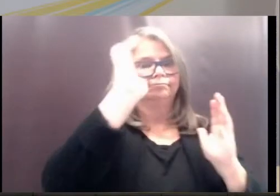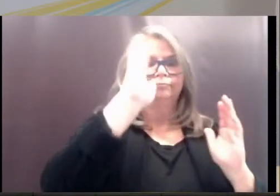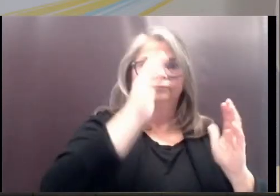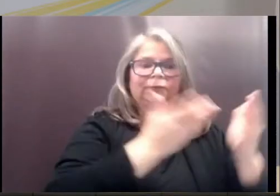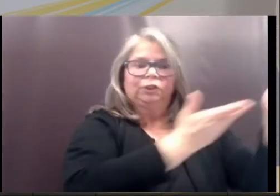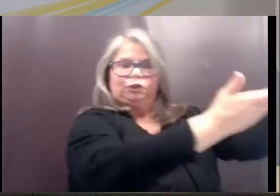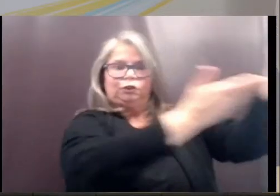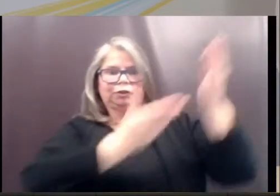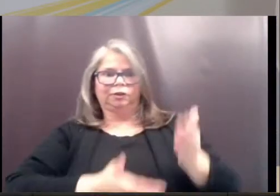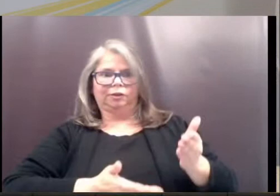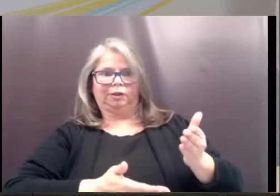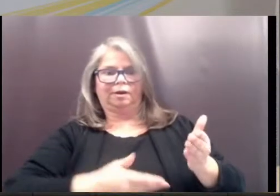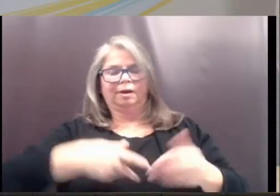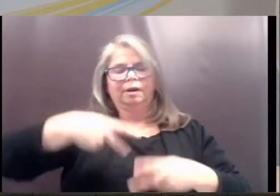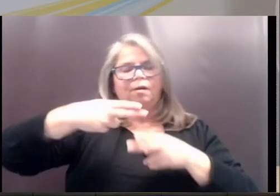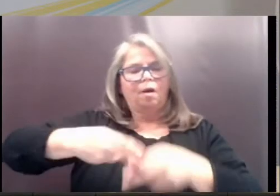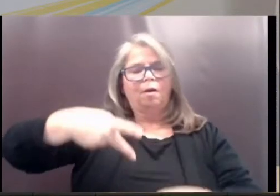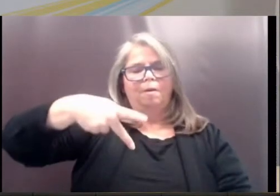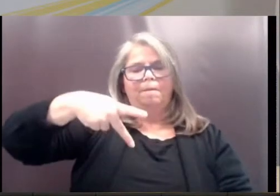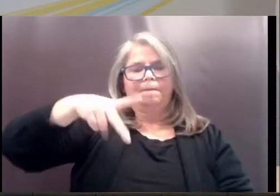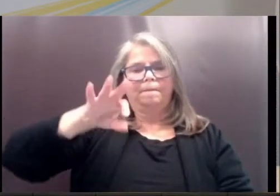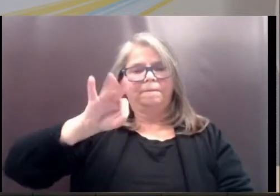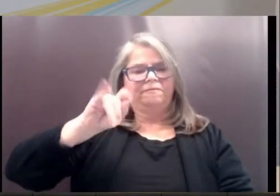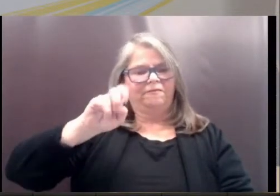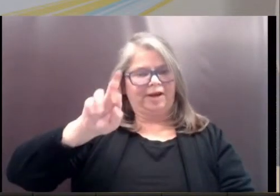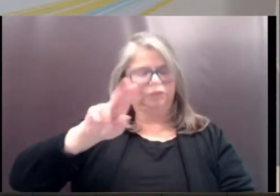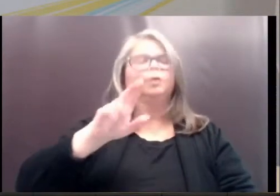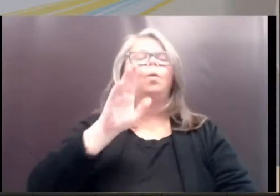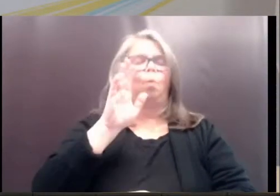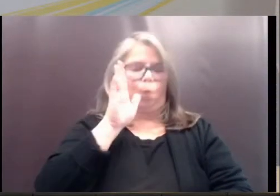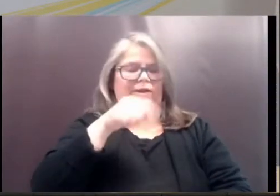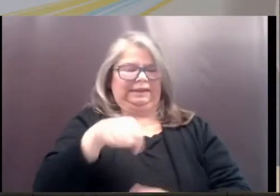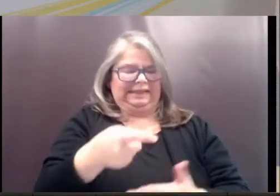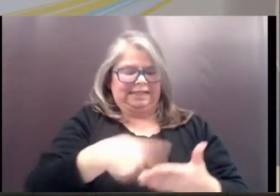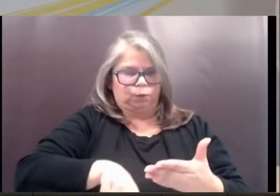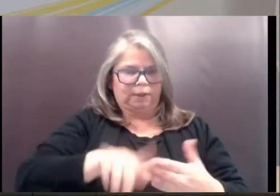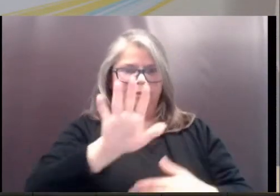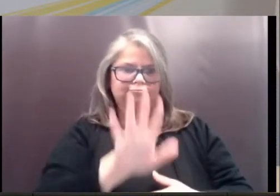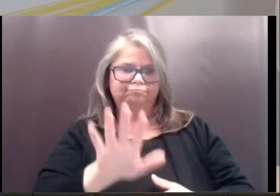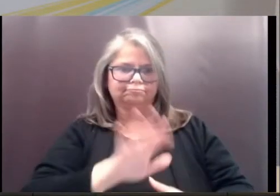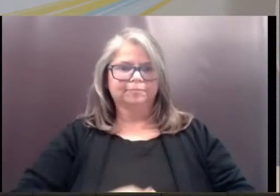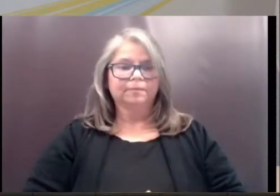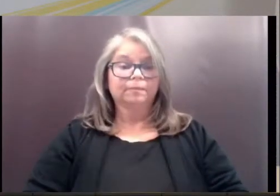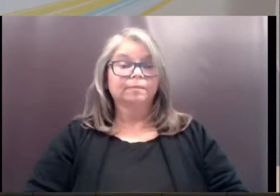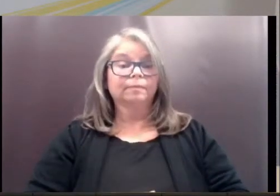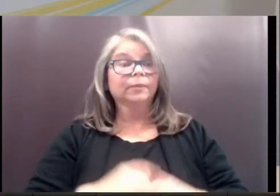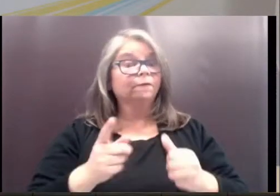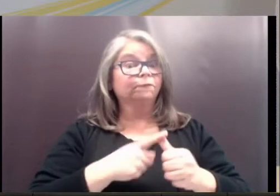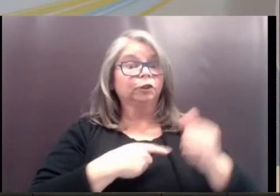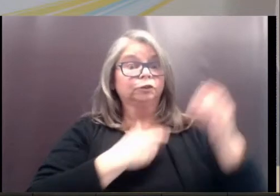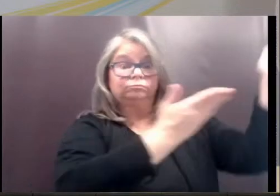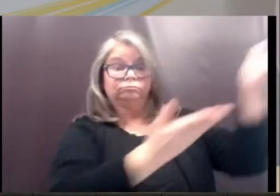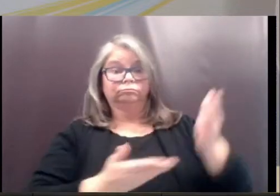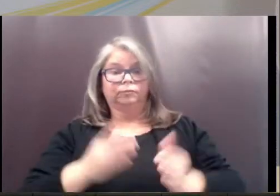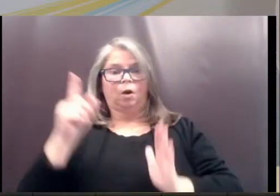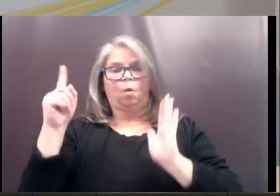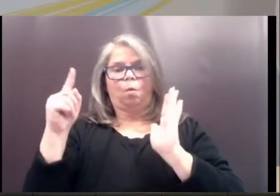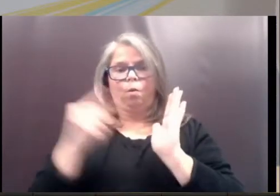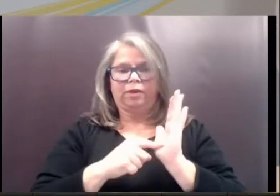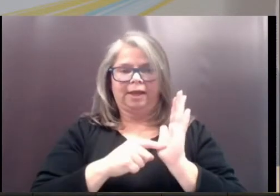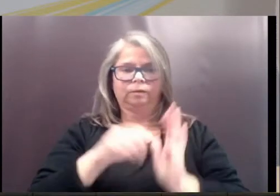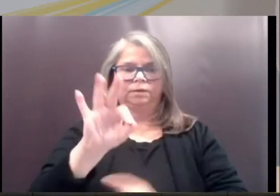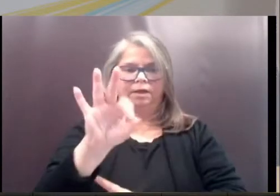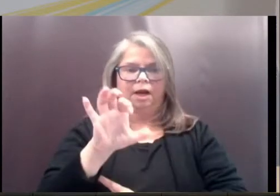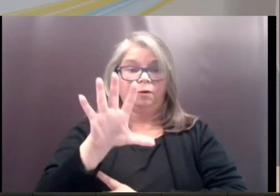next week. This first shipment will contain 1,950 doses of vaccine, allowing us